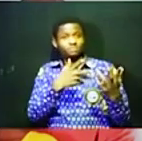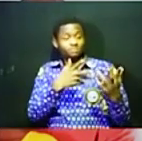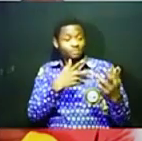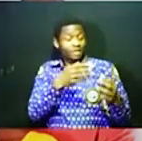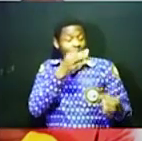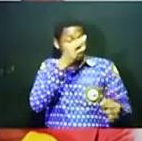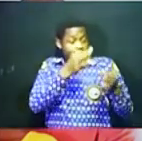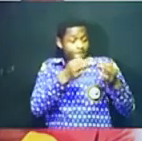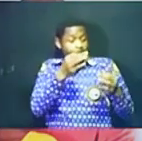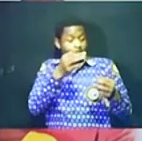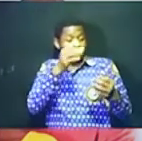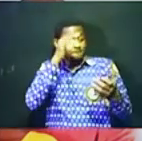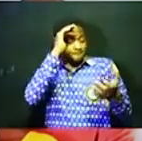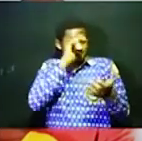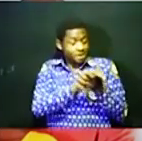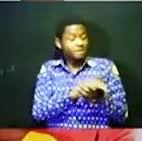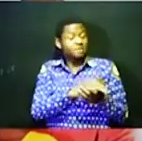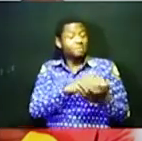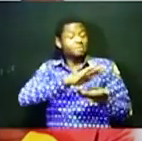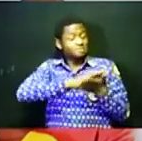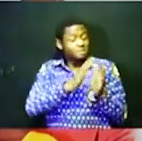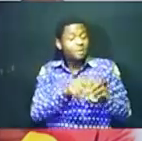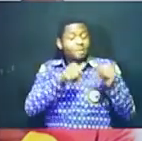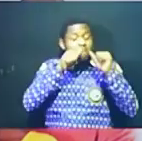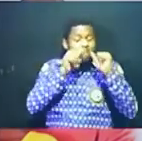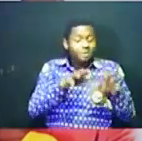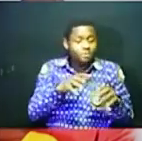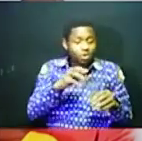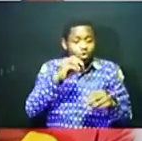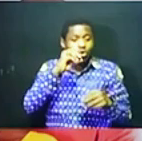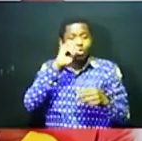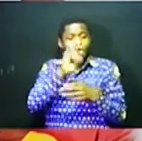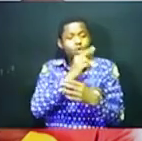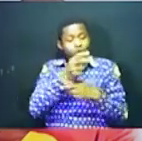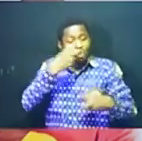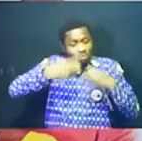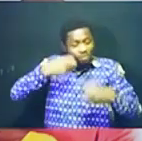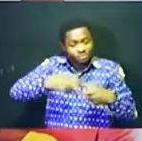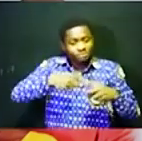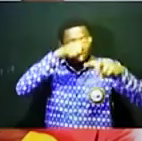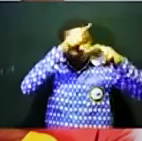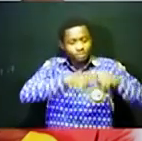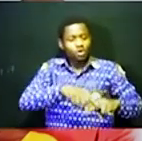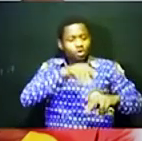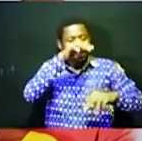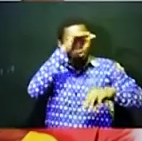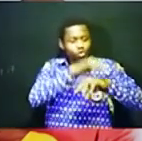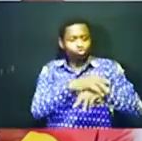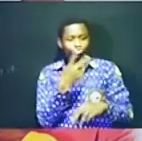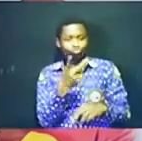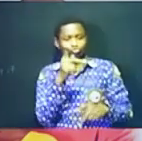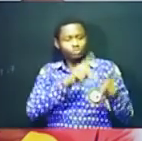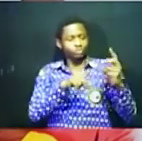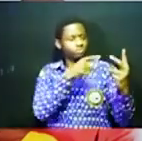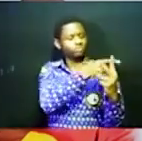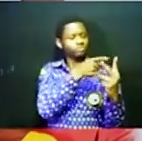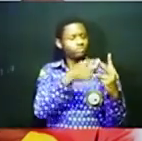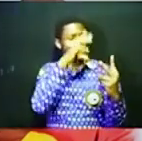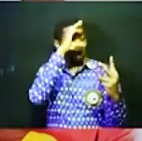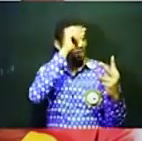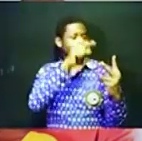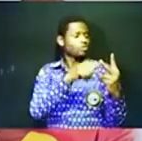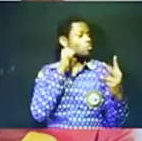Whether marriage becomes a blessing or torment depends on the couple involved and